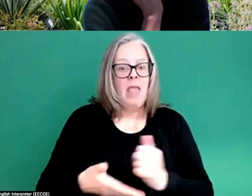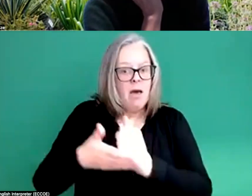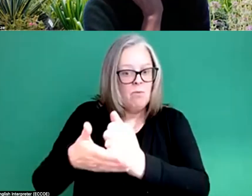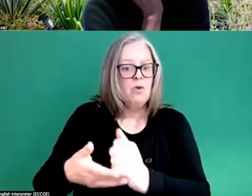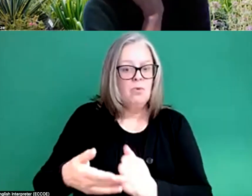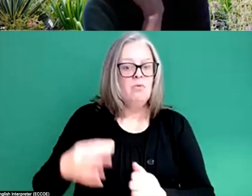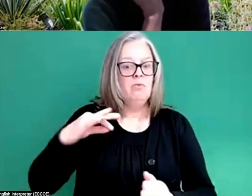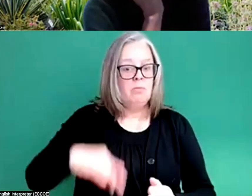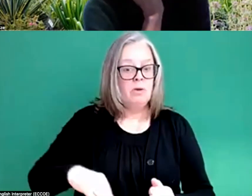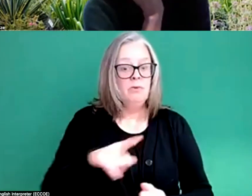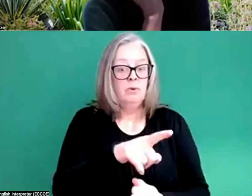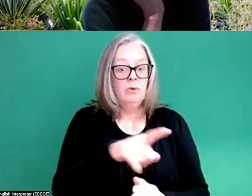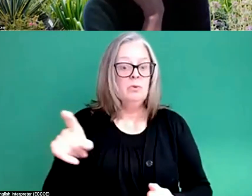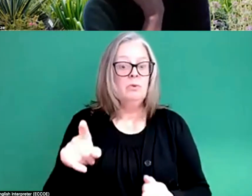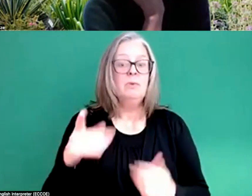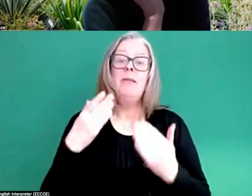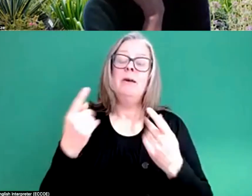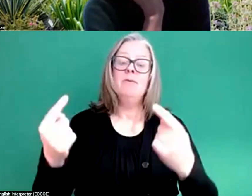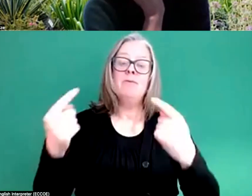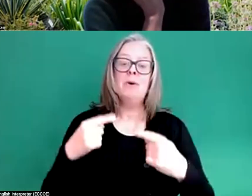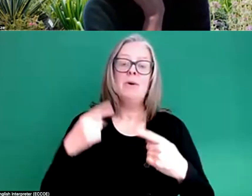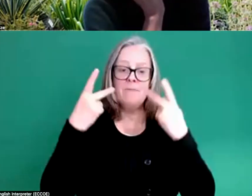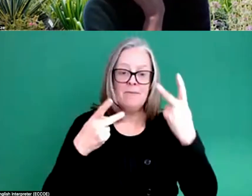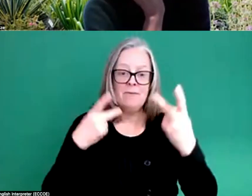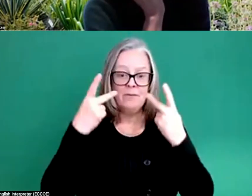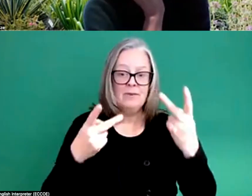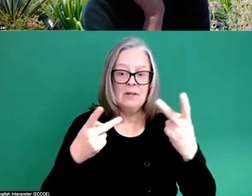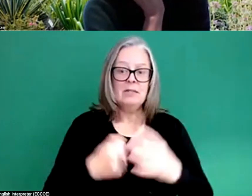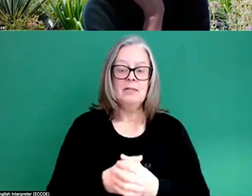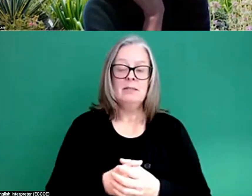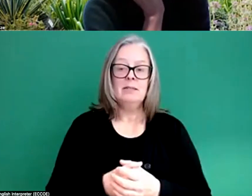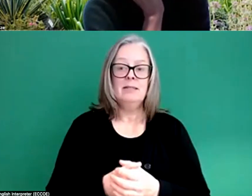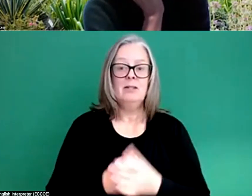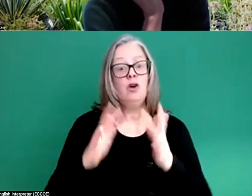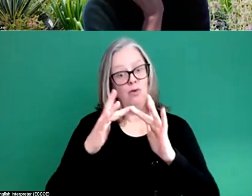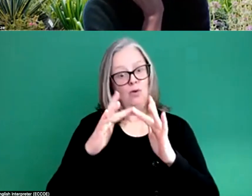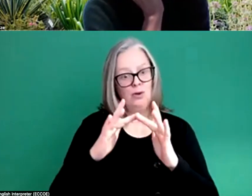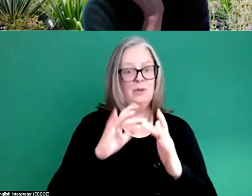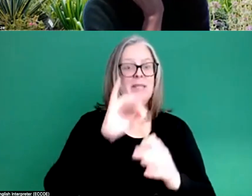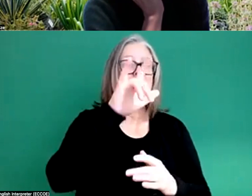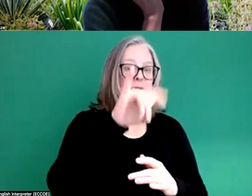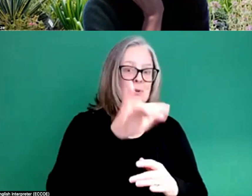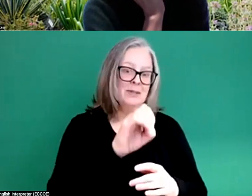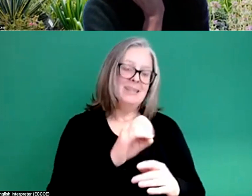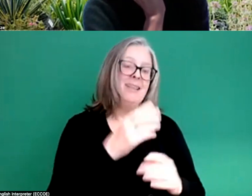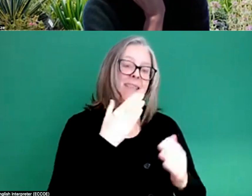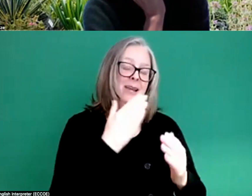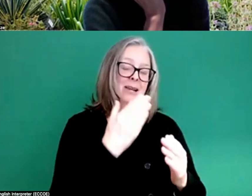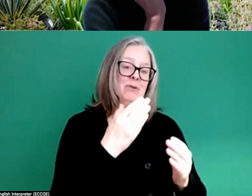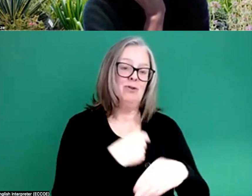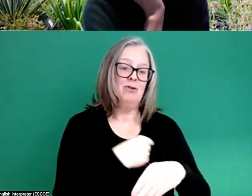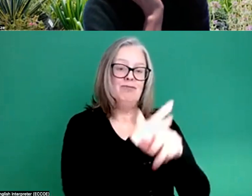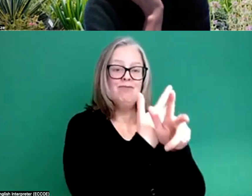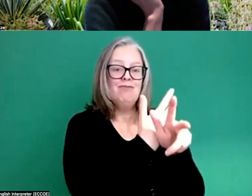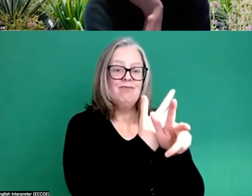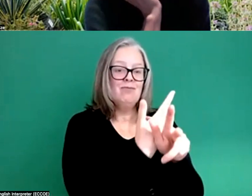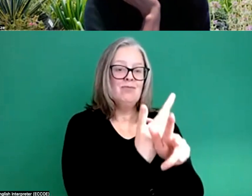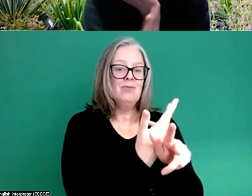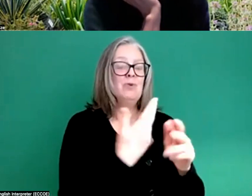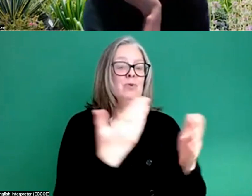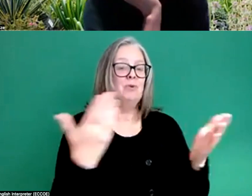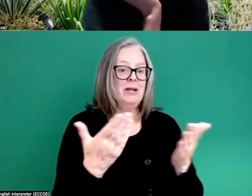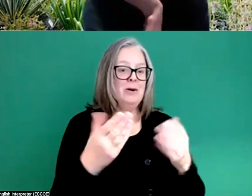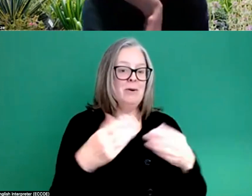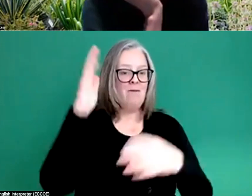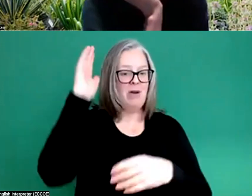coming to visit us virtually, Julie. I'm glad that we could make it happen. Thanks, folks. Thank